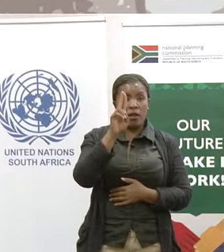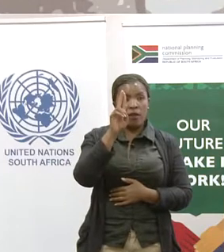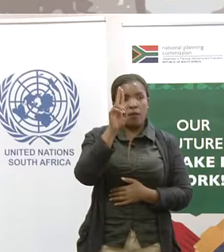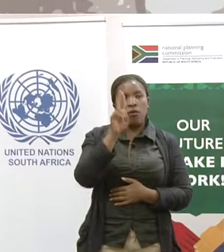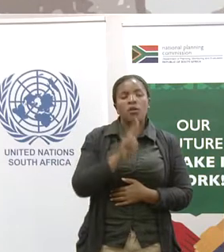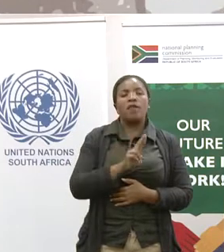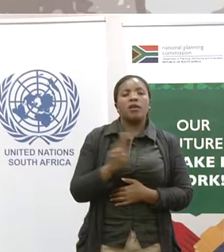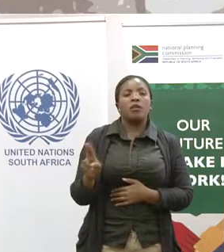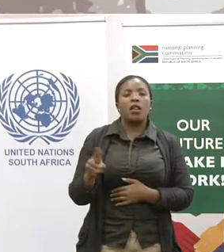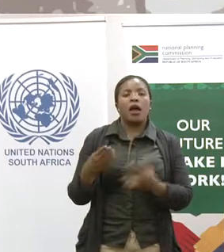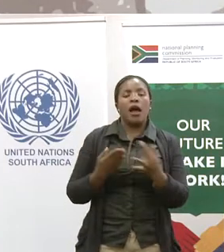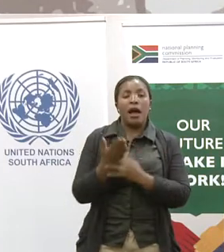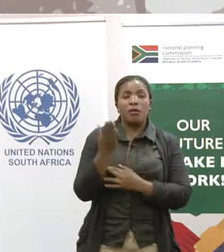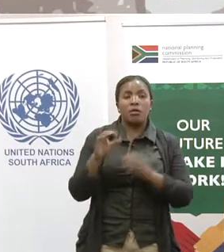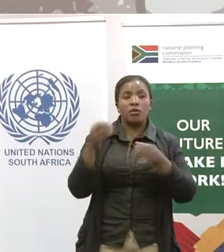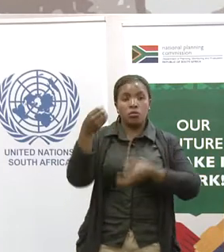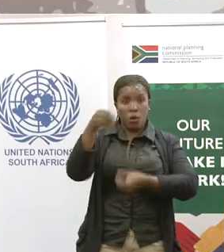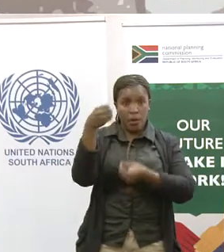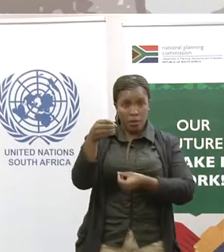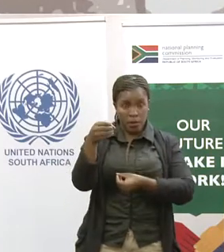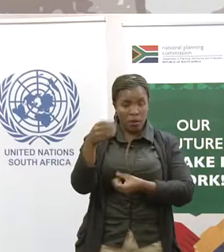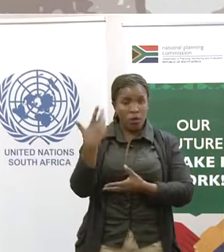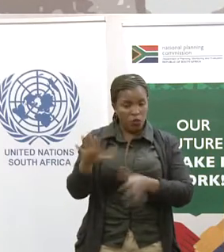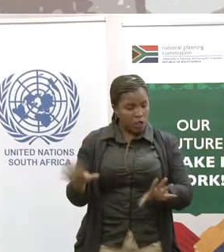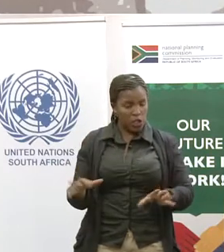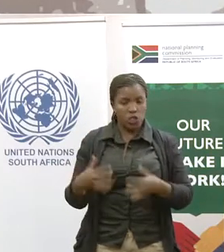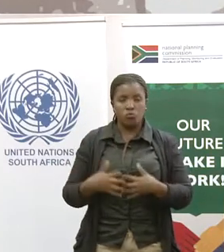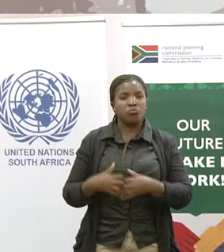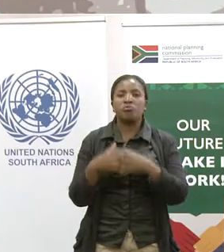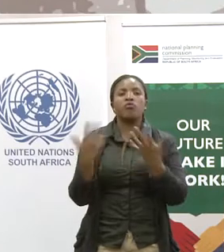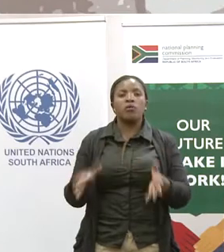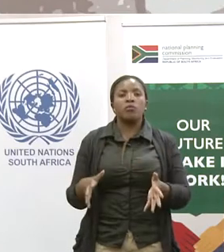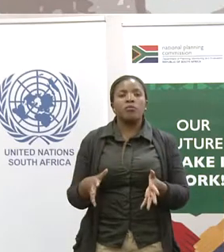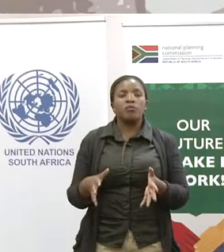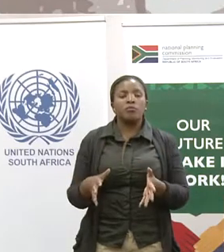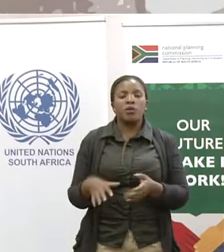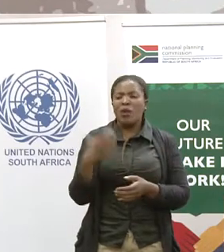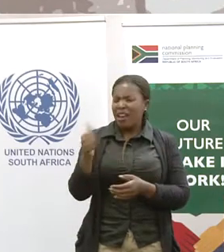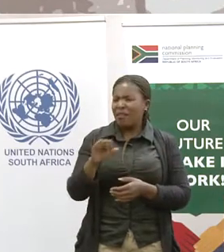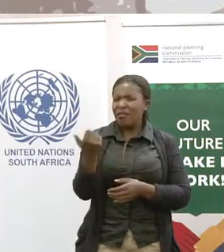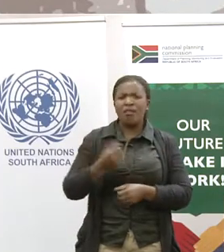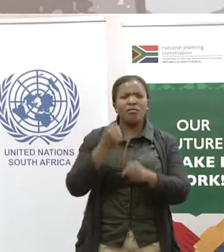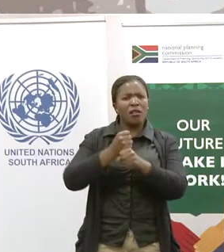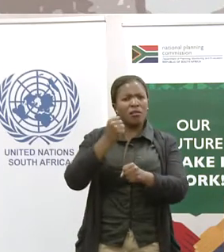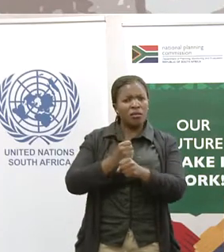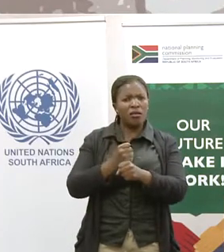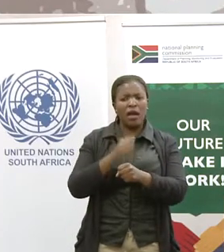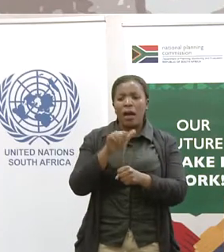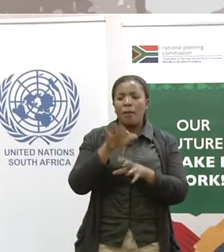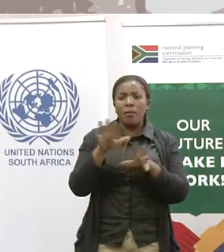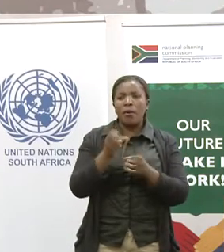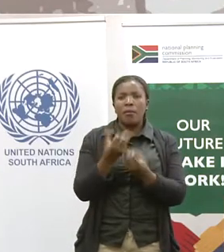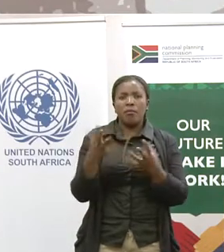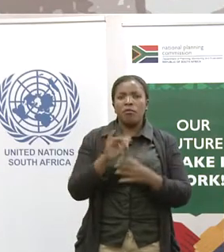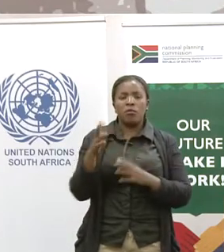document so that we have standards. We have standards, EN17 engineering standards that nobody seems to respect when